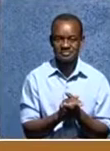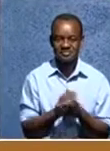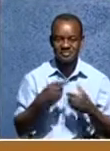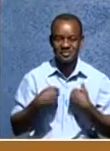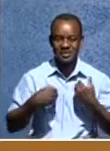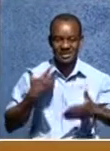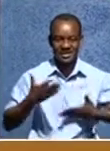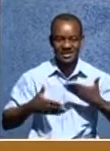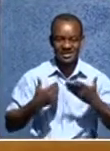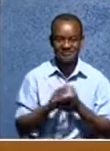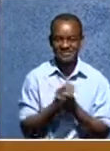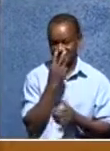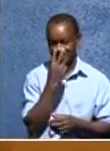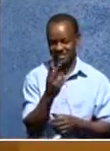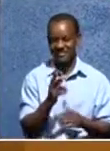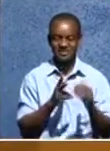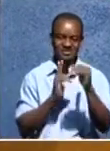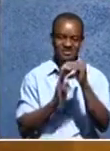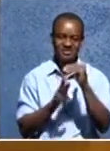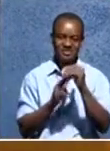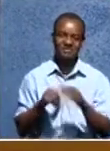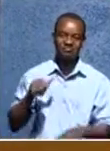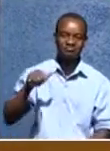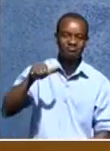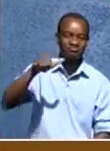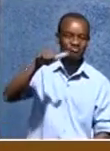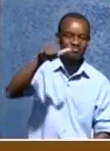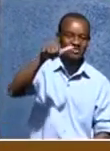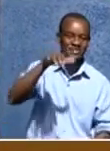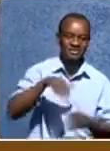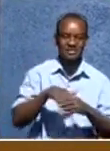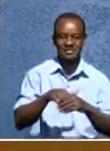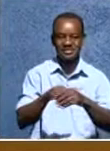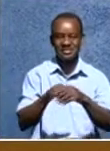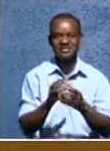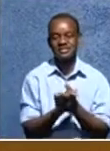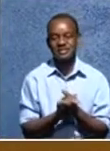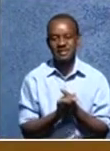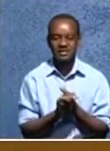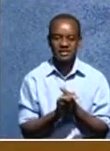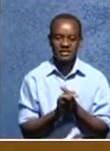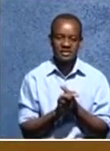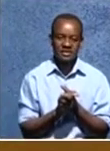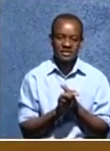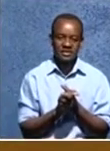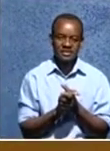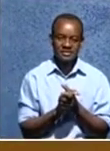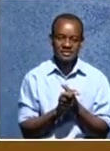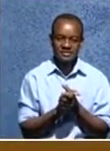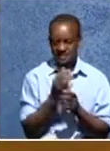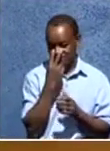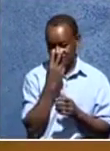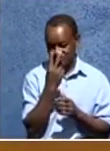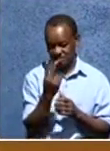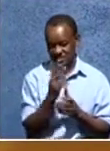the Adventure, Tourism, Travel Summit's website to see the three outtakes that they advertise on the website,